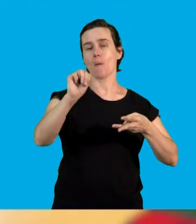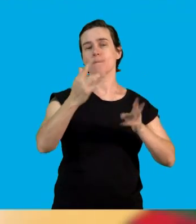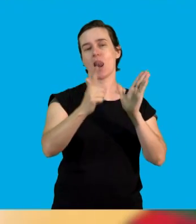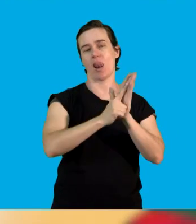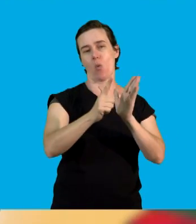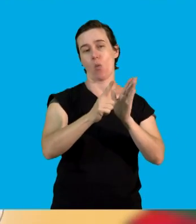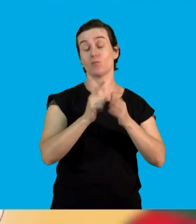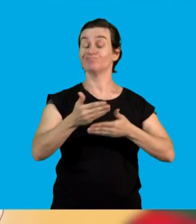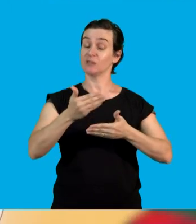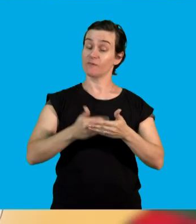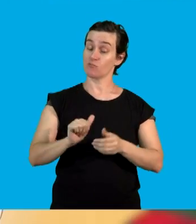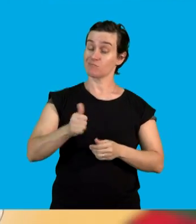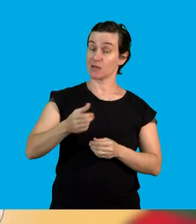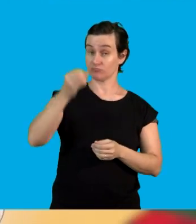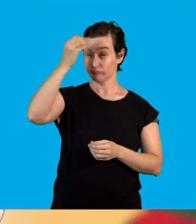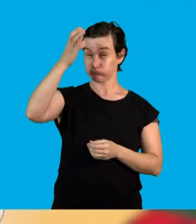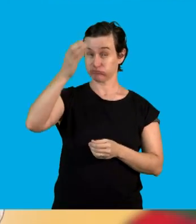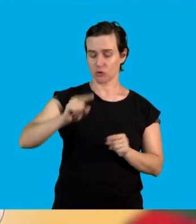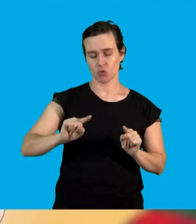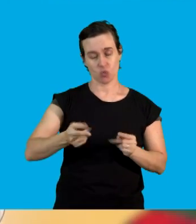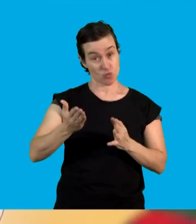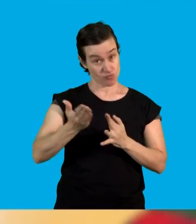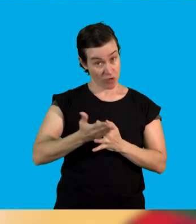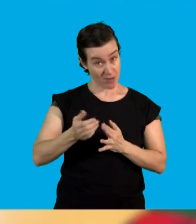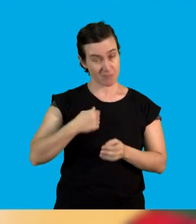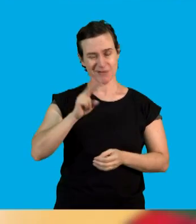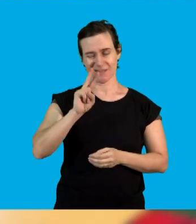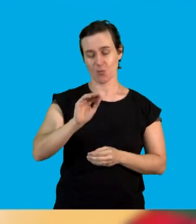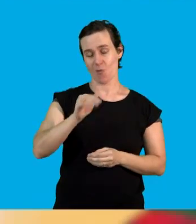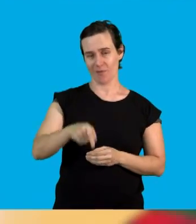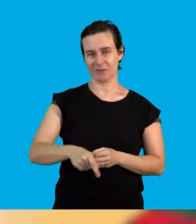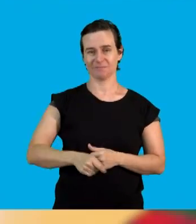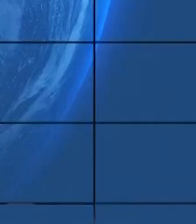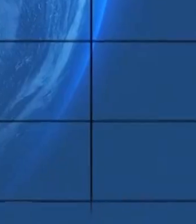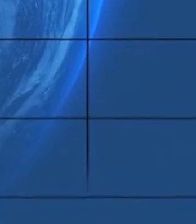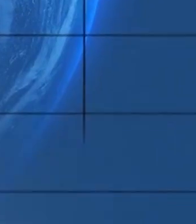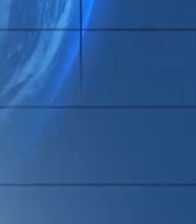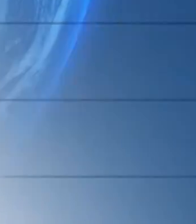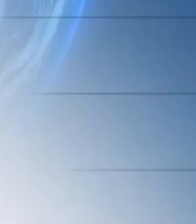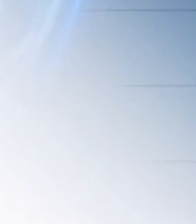now going on to the next concept, we're just going to go for a quick short break, and I will see you just after this.